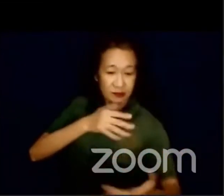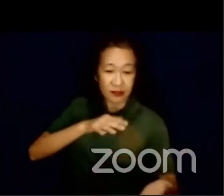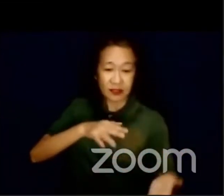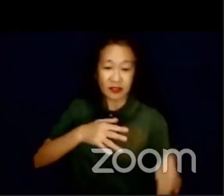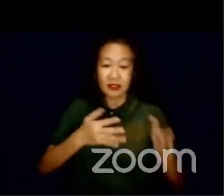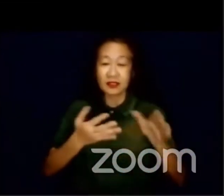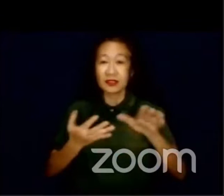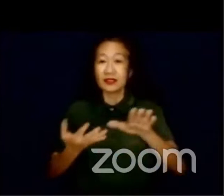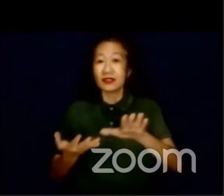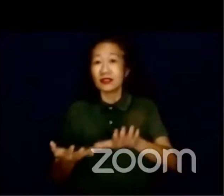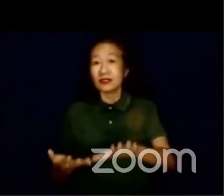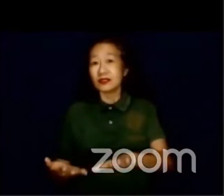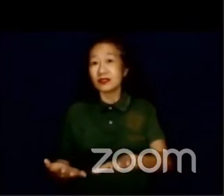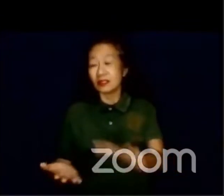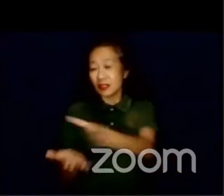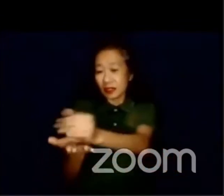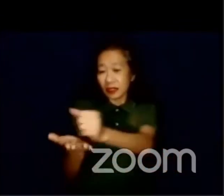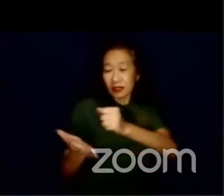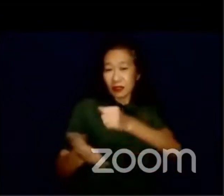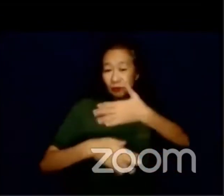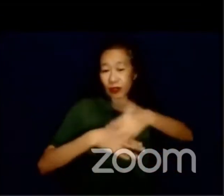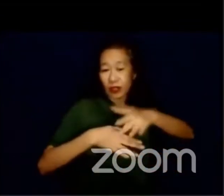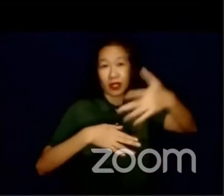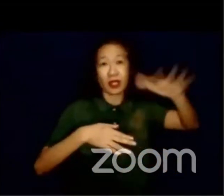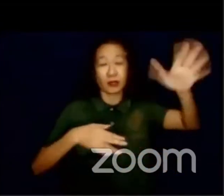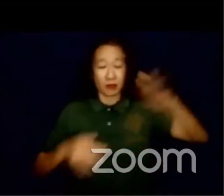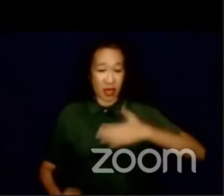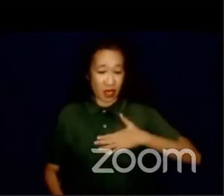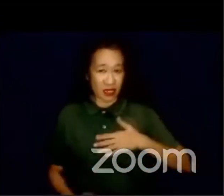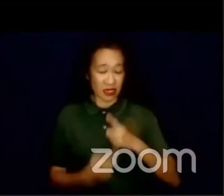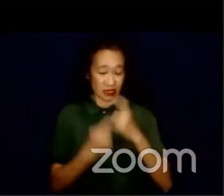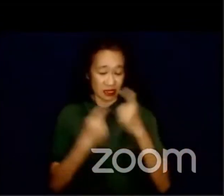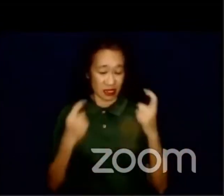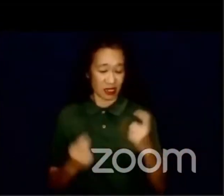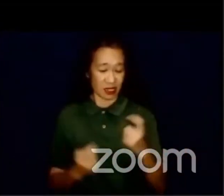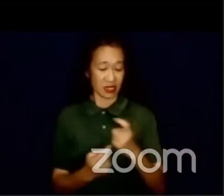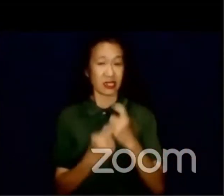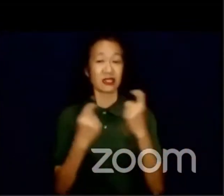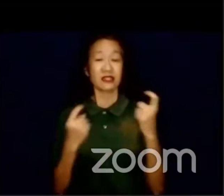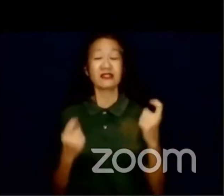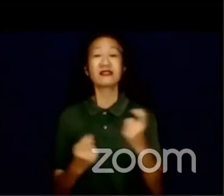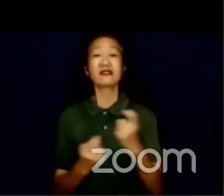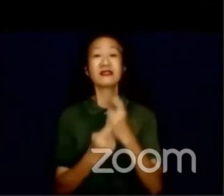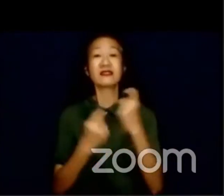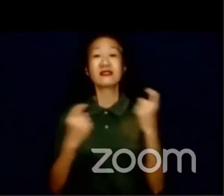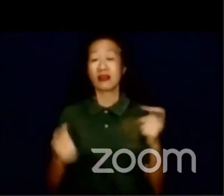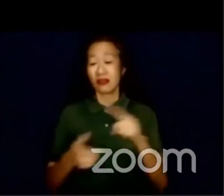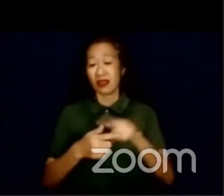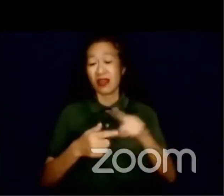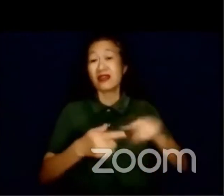and died to take away my